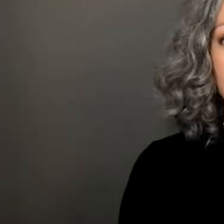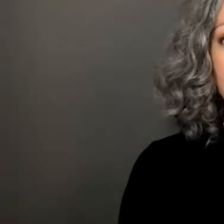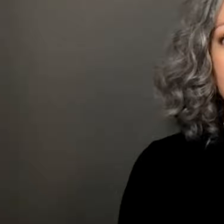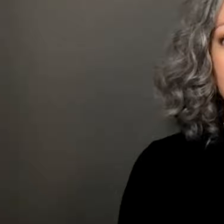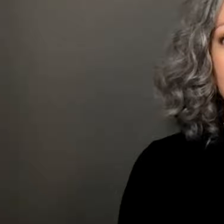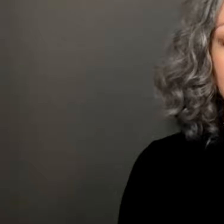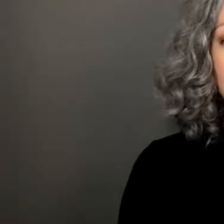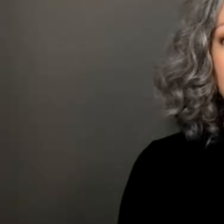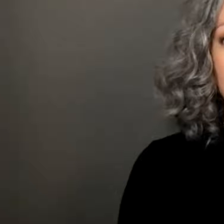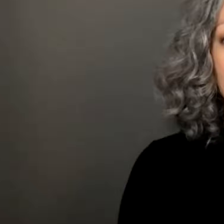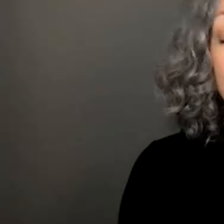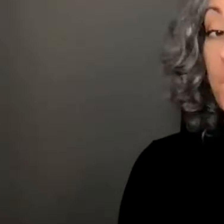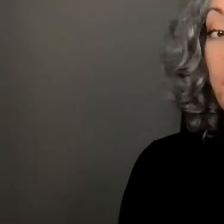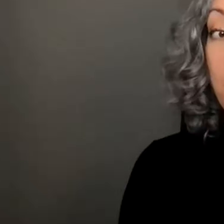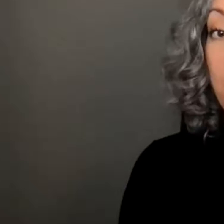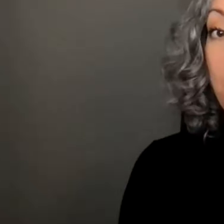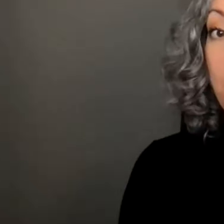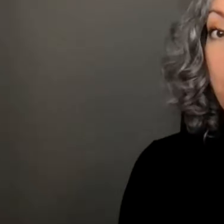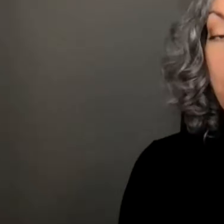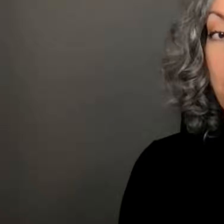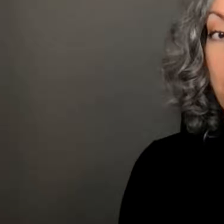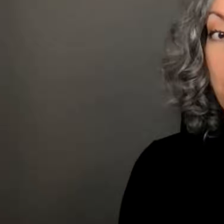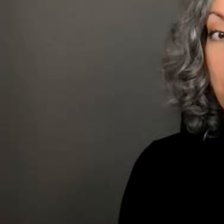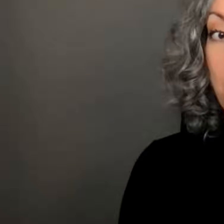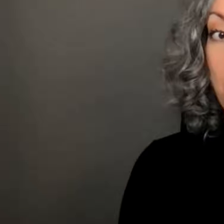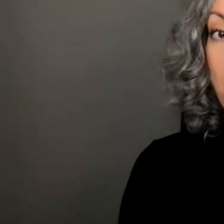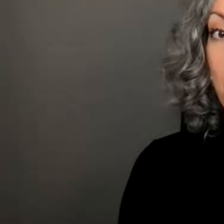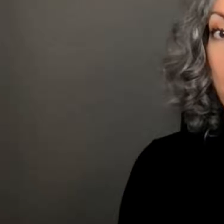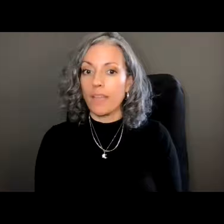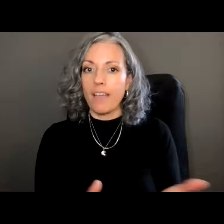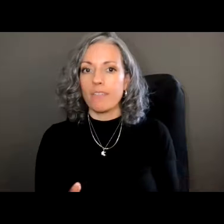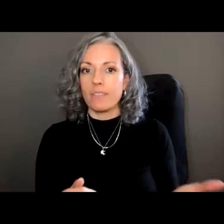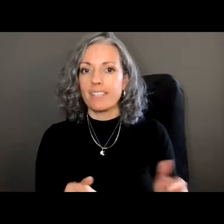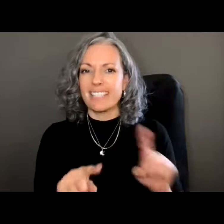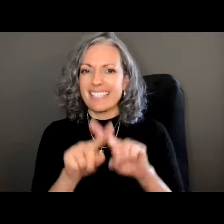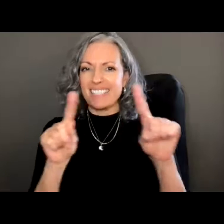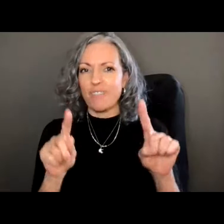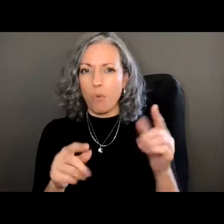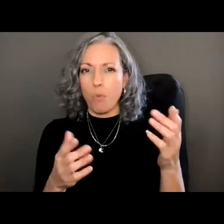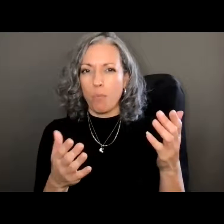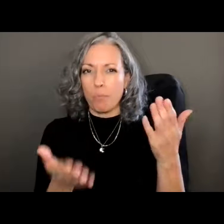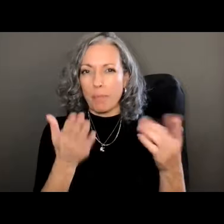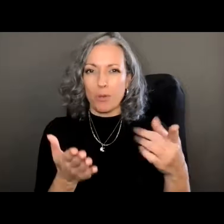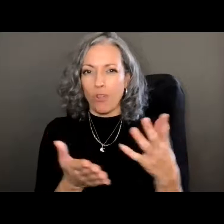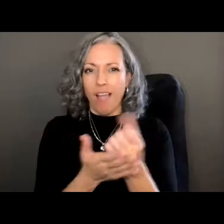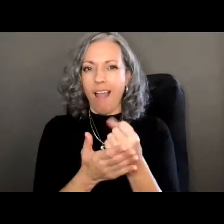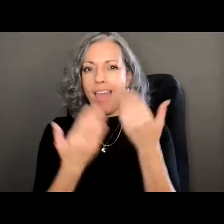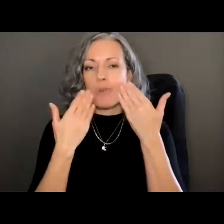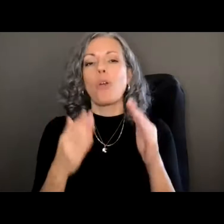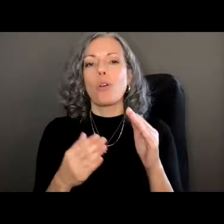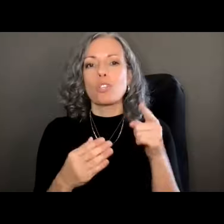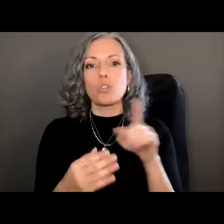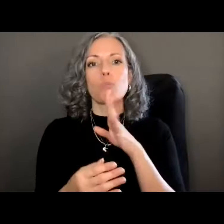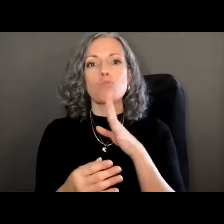She was, I was sending another one. I don't know if you were receiving, because she was